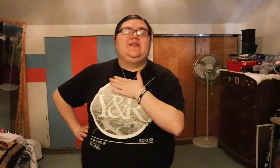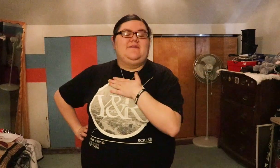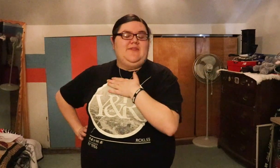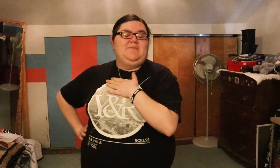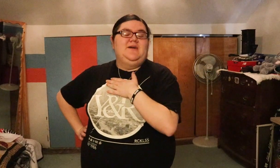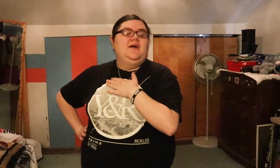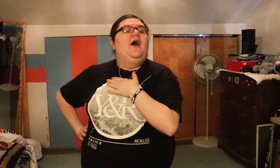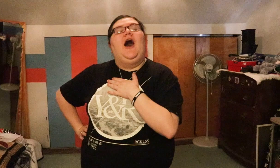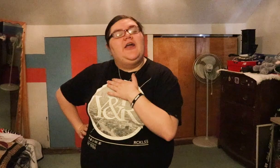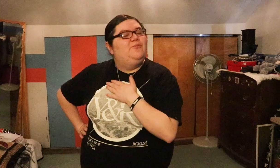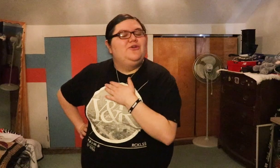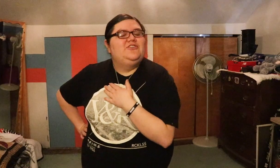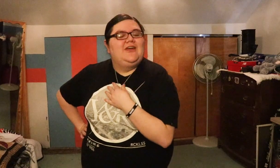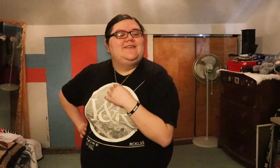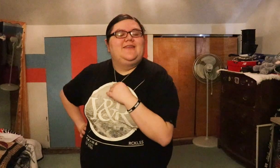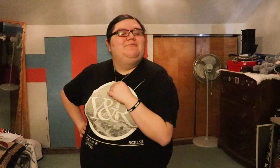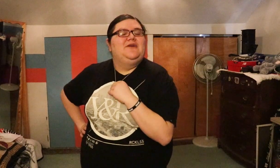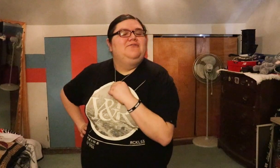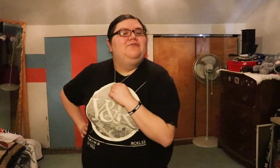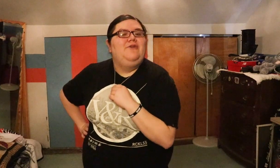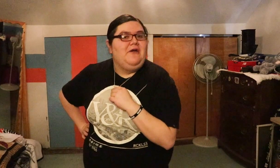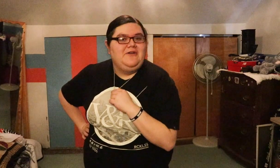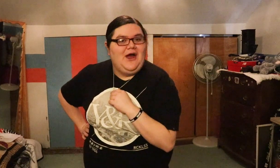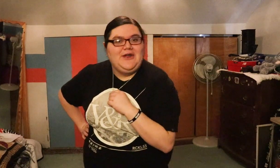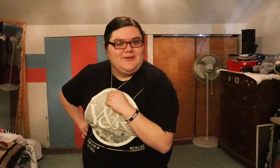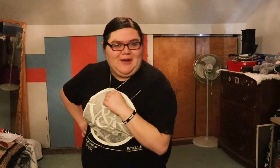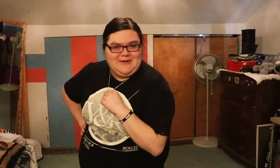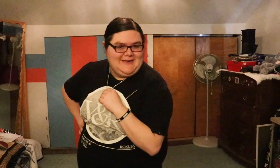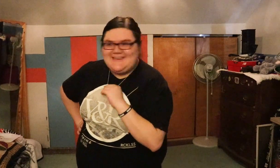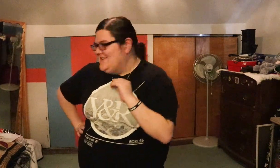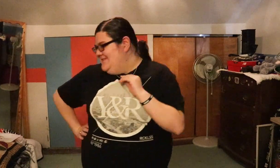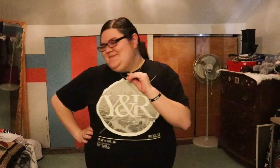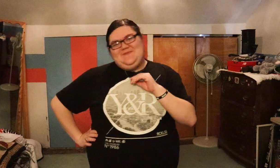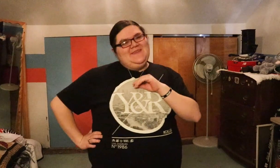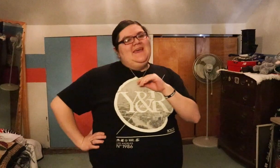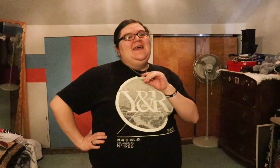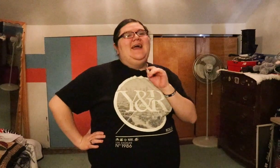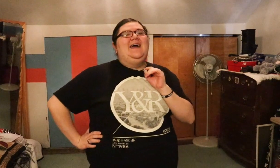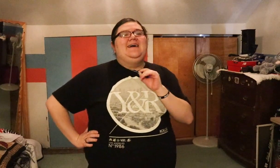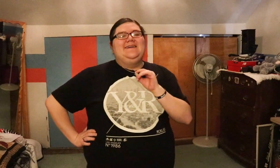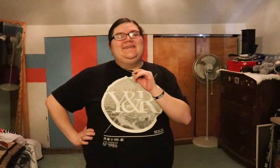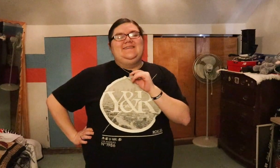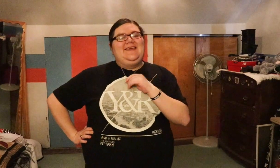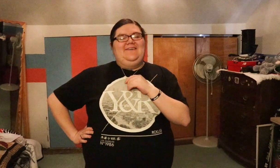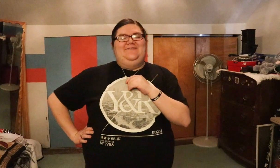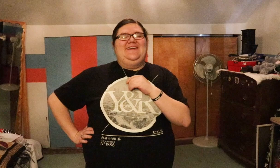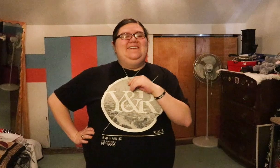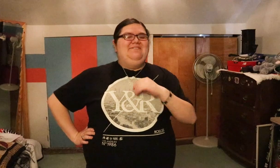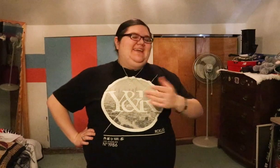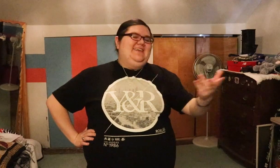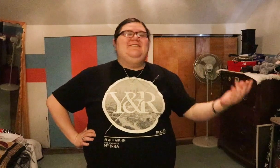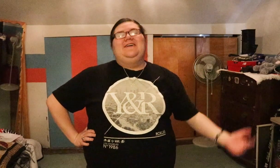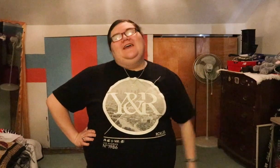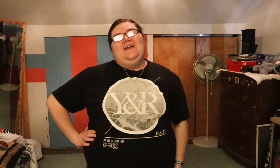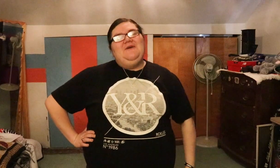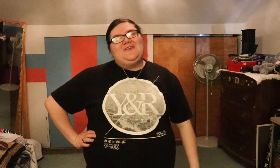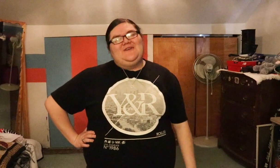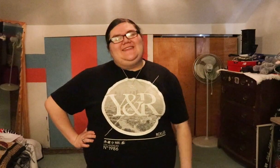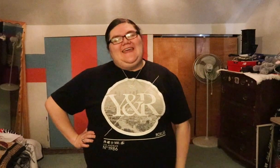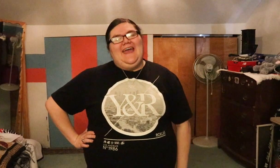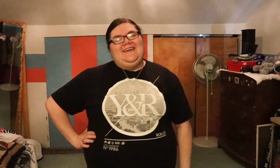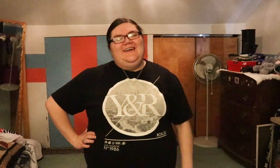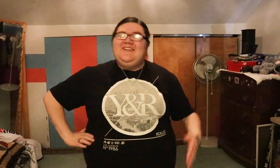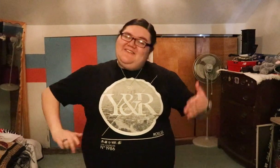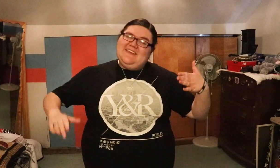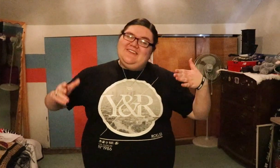very nice of them. I appreciate them being very nice about it. And yeah, freaking Vic, he rage